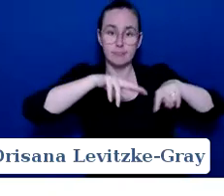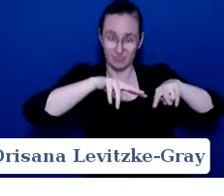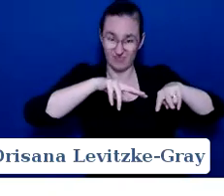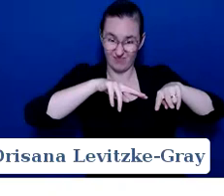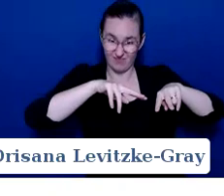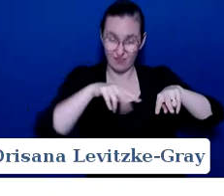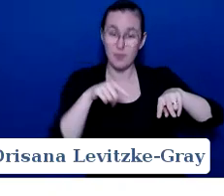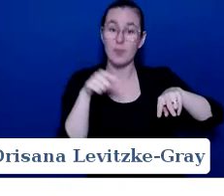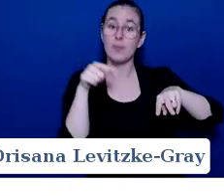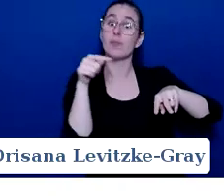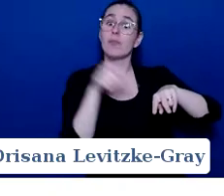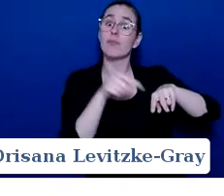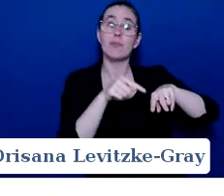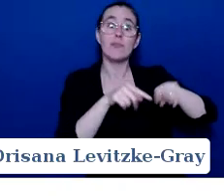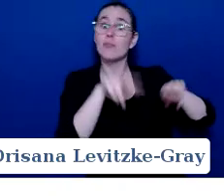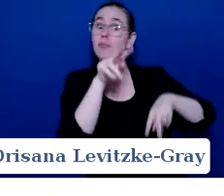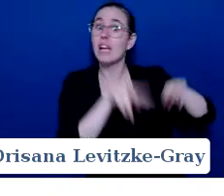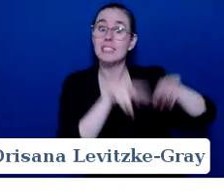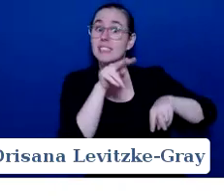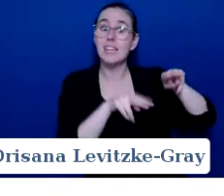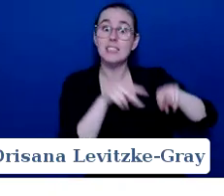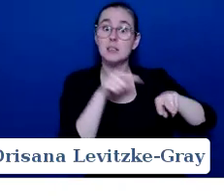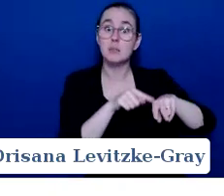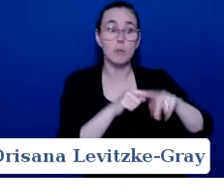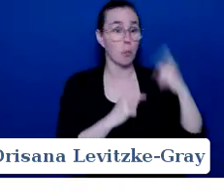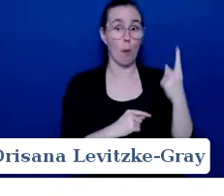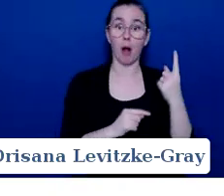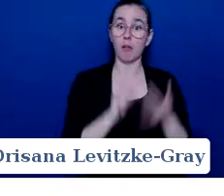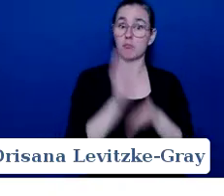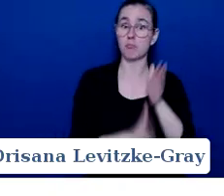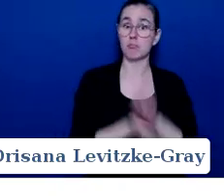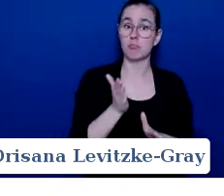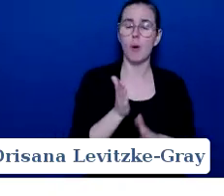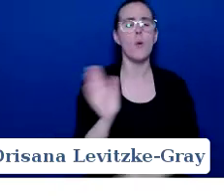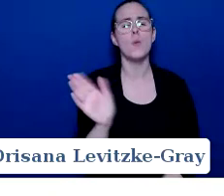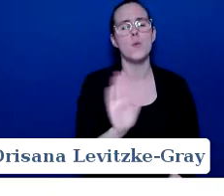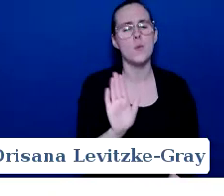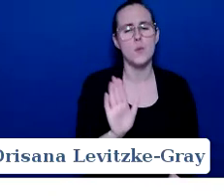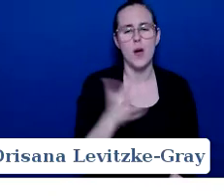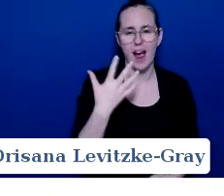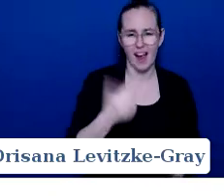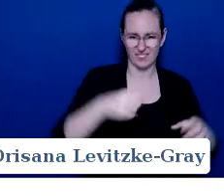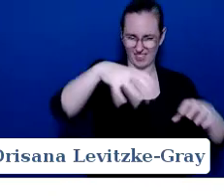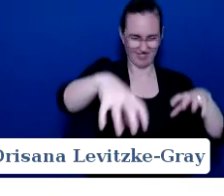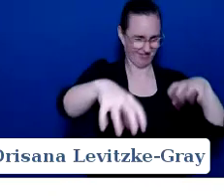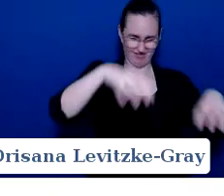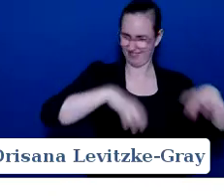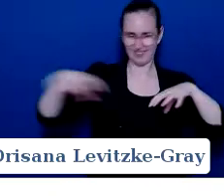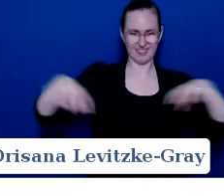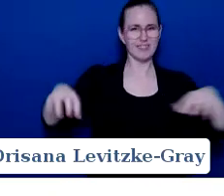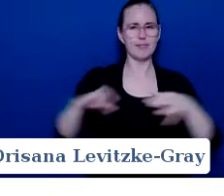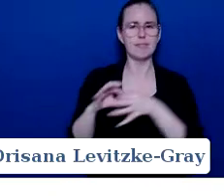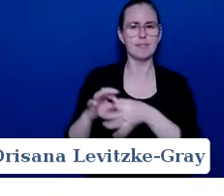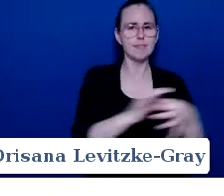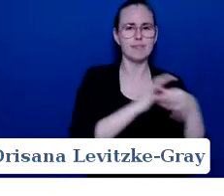diverse services for persons with disability. Now on your screen, you can see the difference of the business processes of the previous